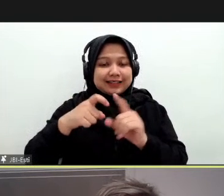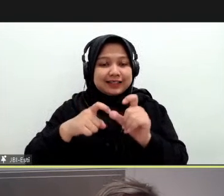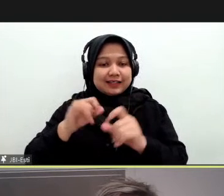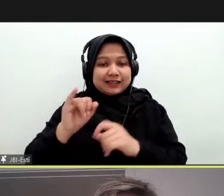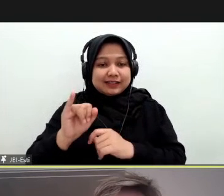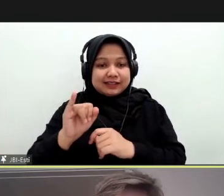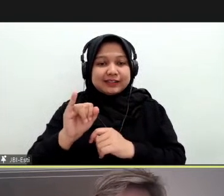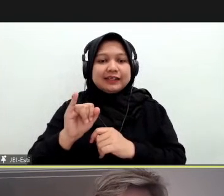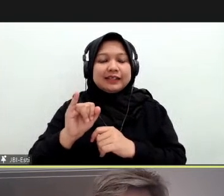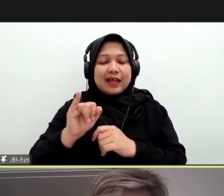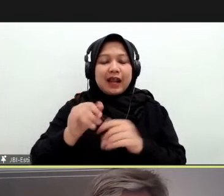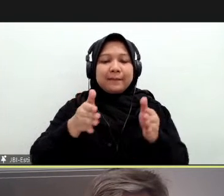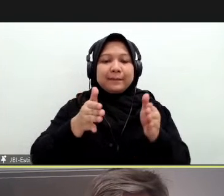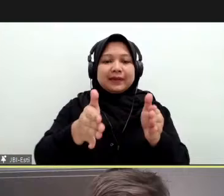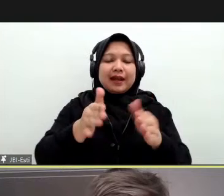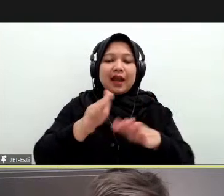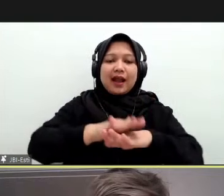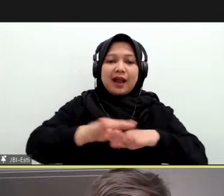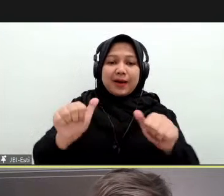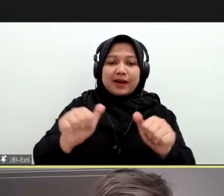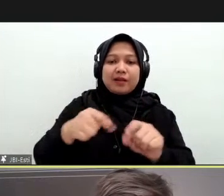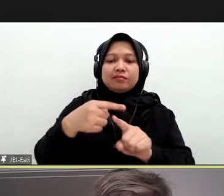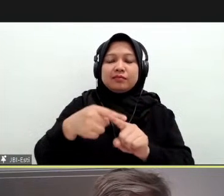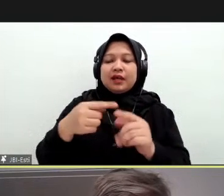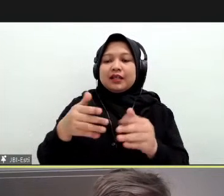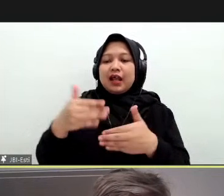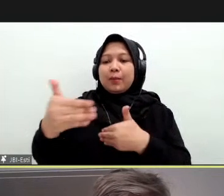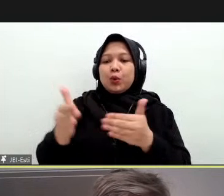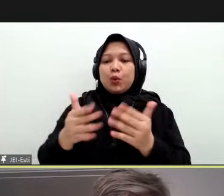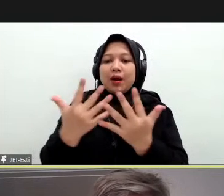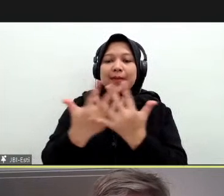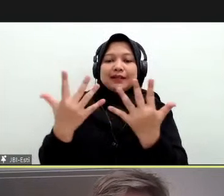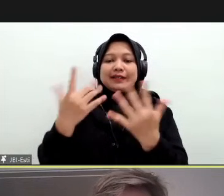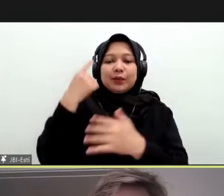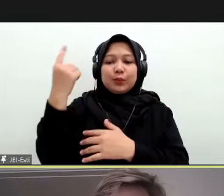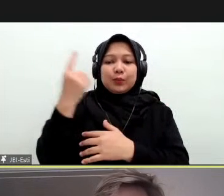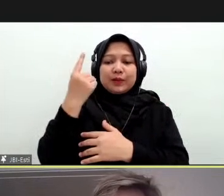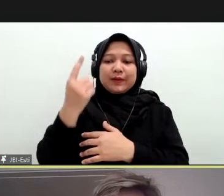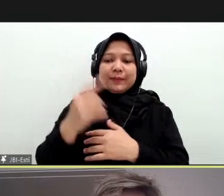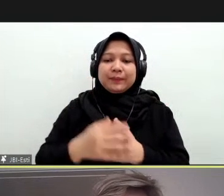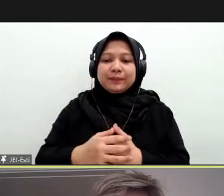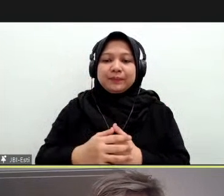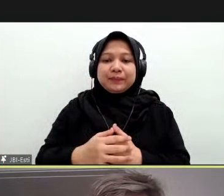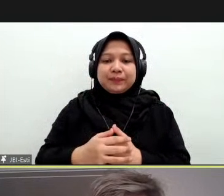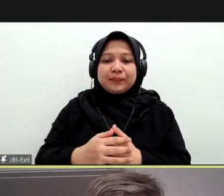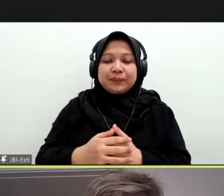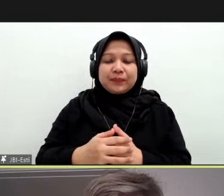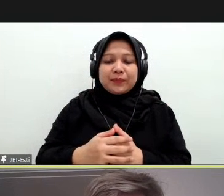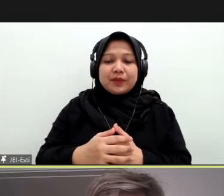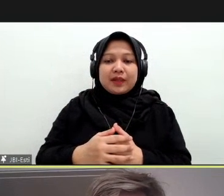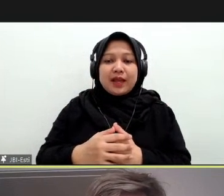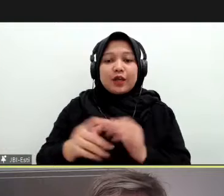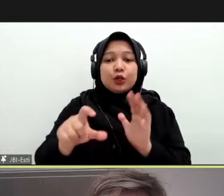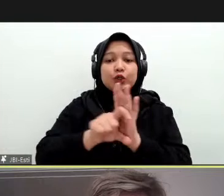first is related to security and civic space. So since 2005,